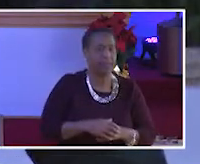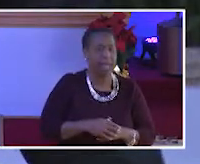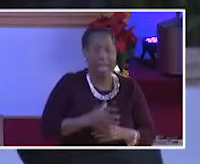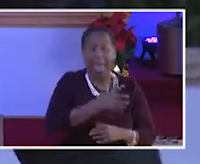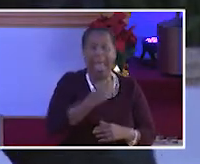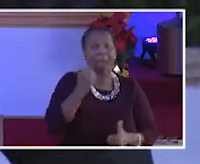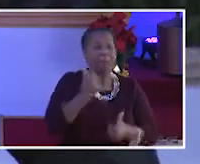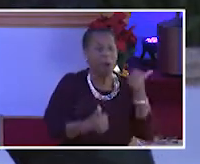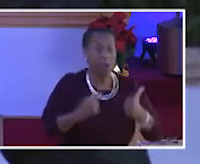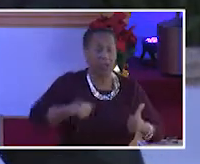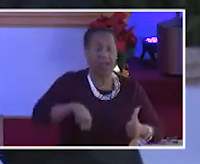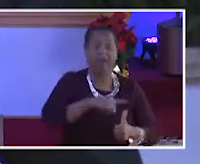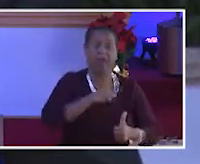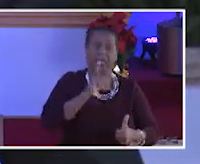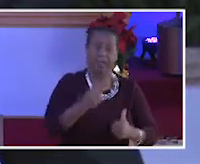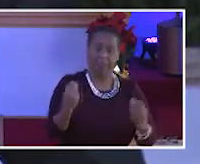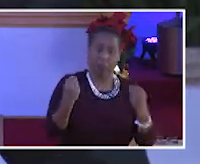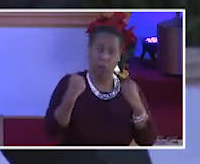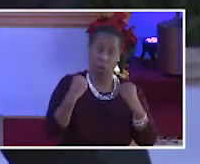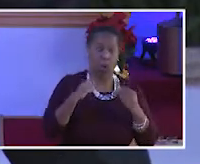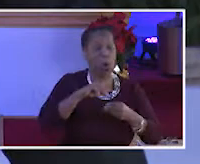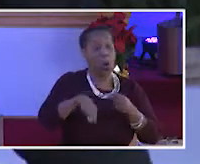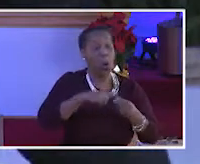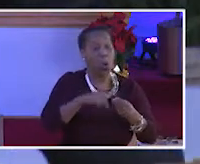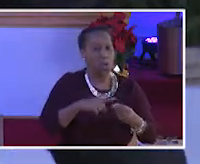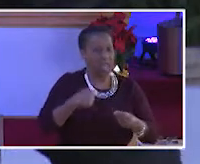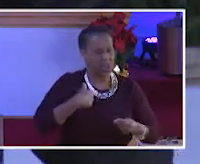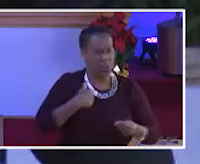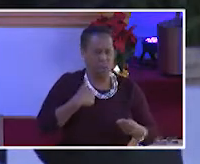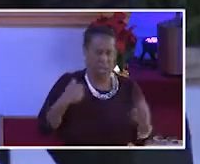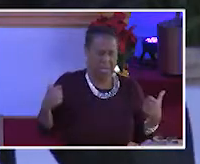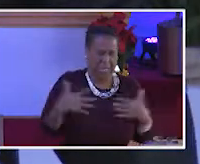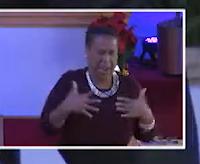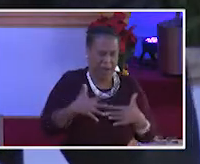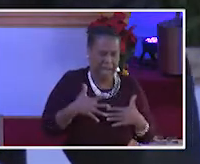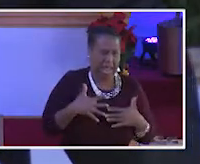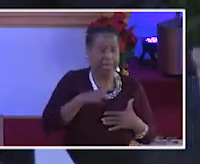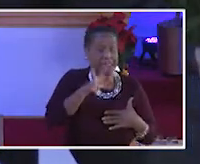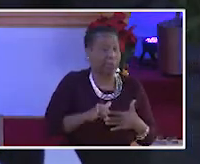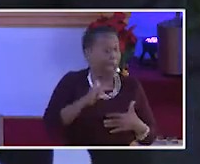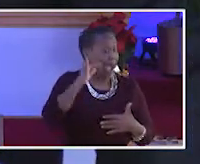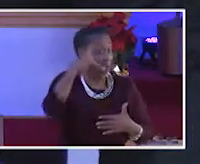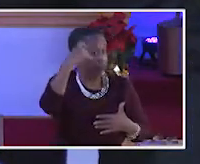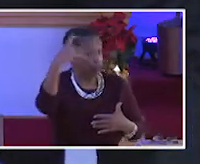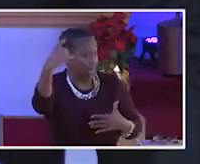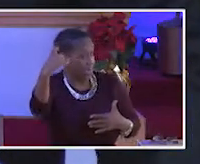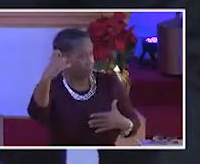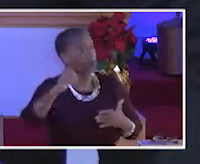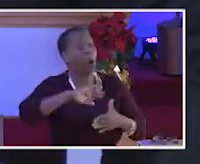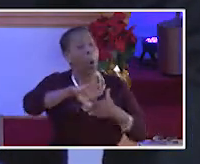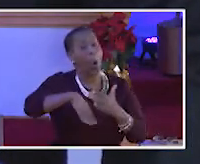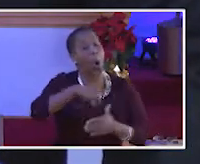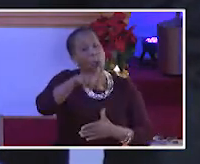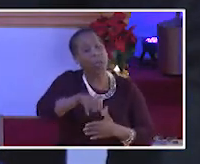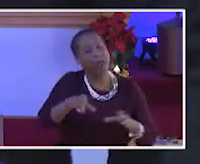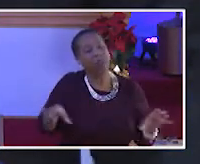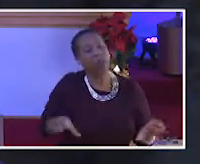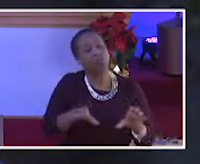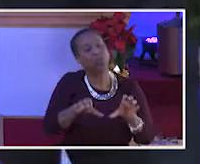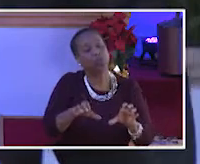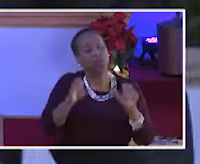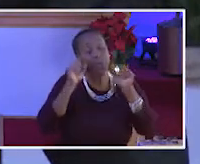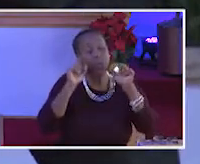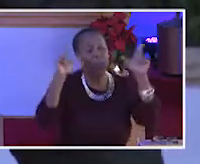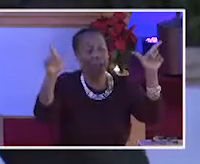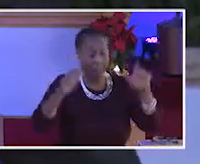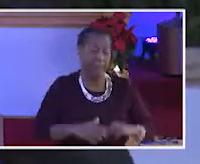And most of us have been taught that when we are terrorized by our dreams, all we have to do is wake